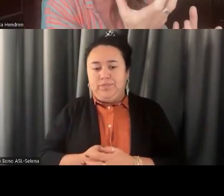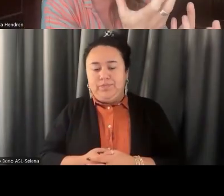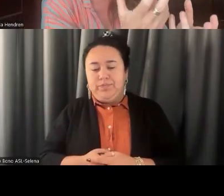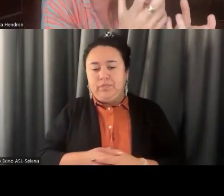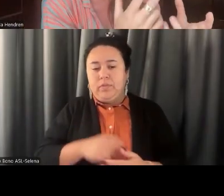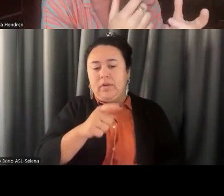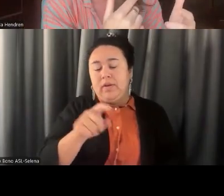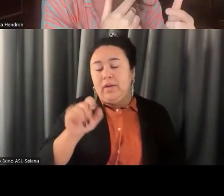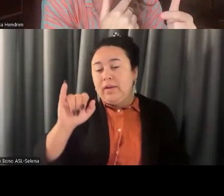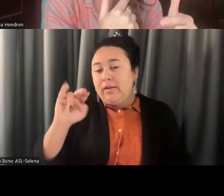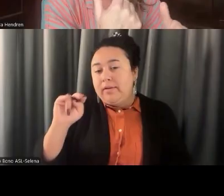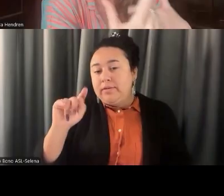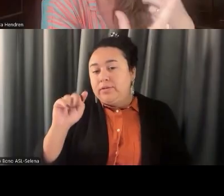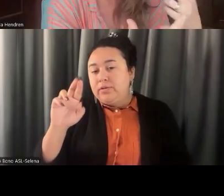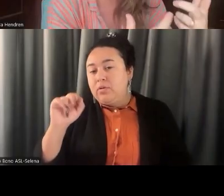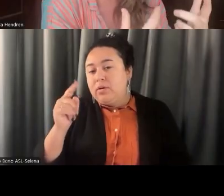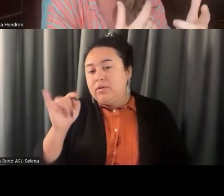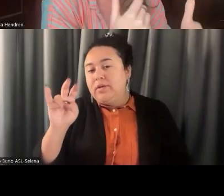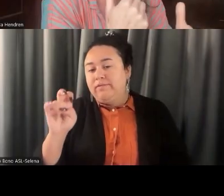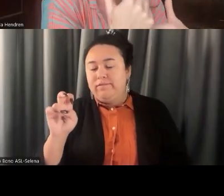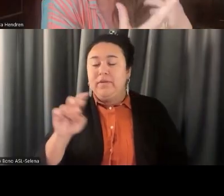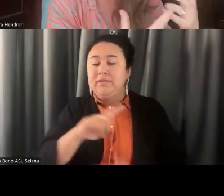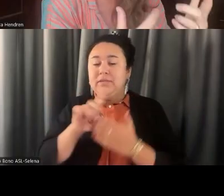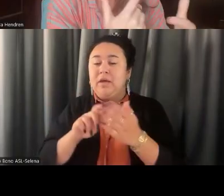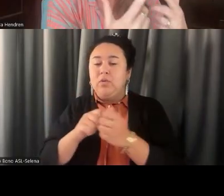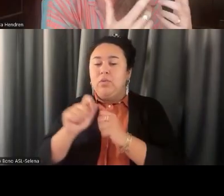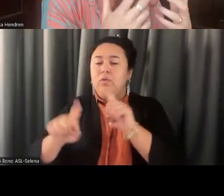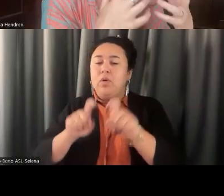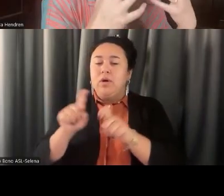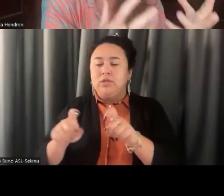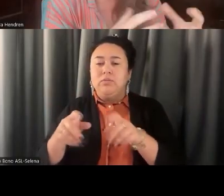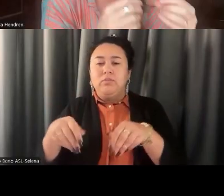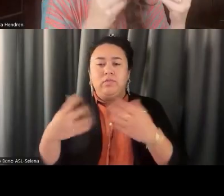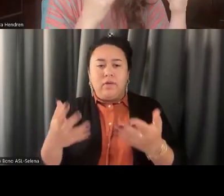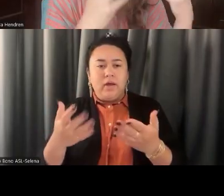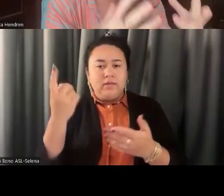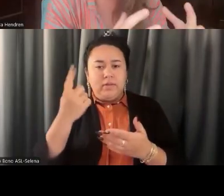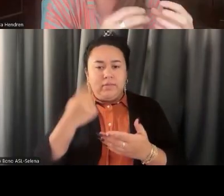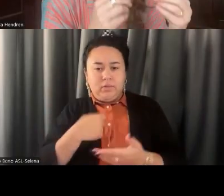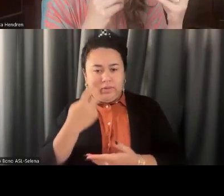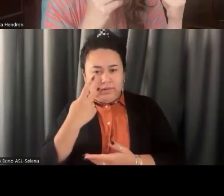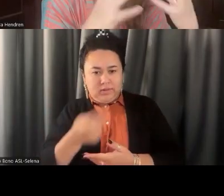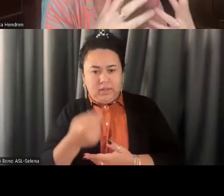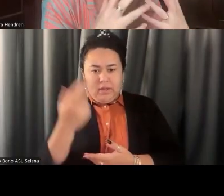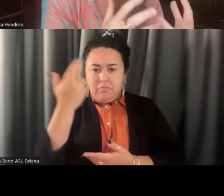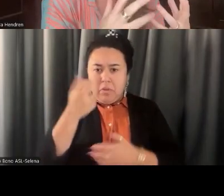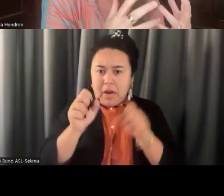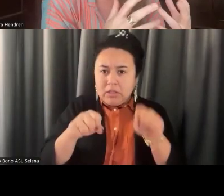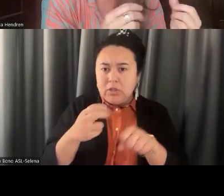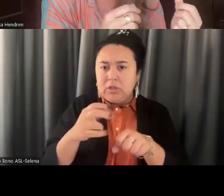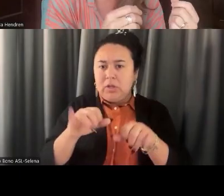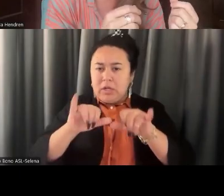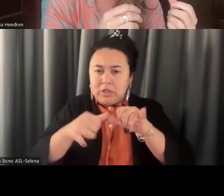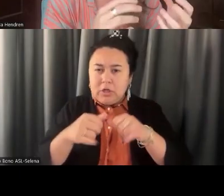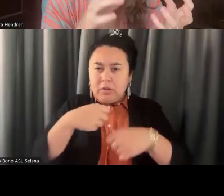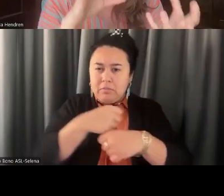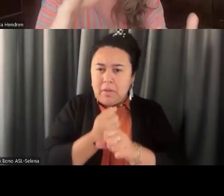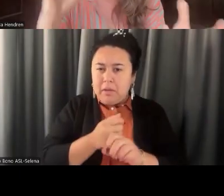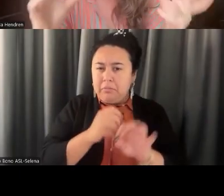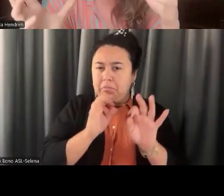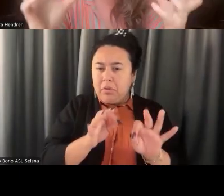of wheelhouse, which is to say it provides something quite pragmatic, load-bearing, practical, engineered